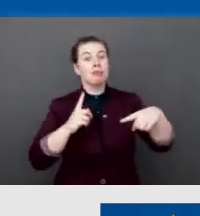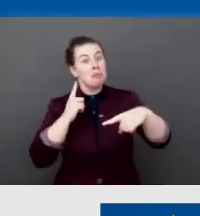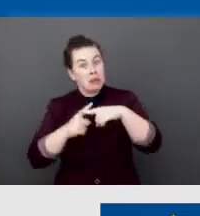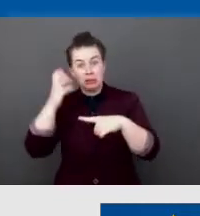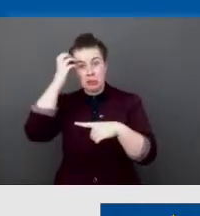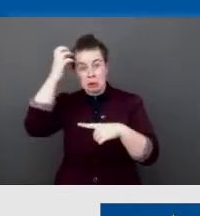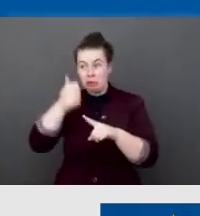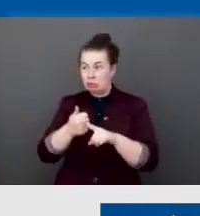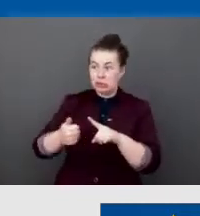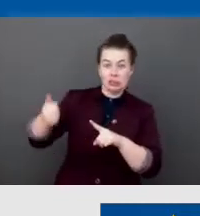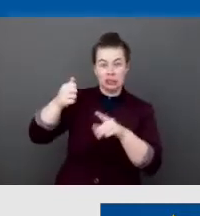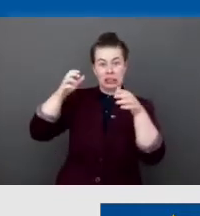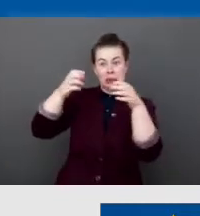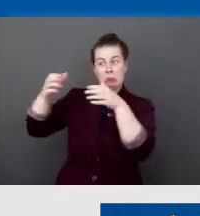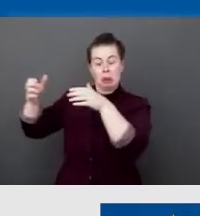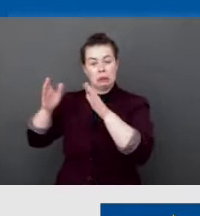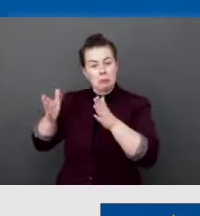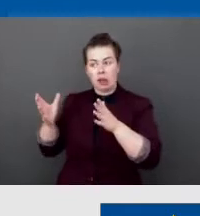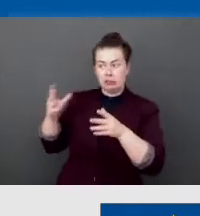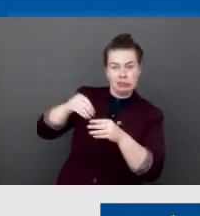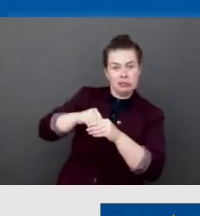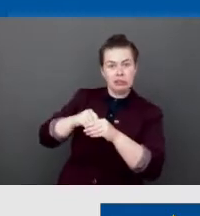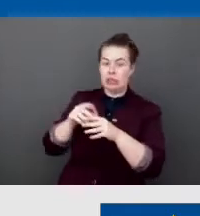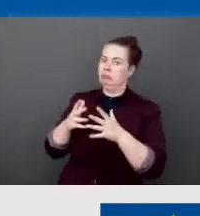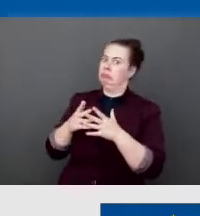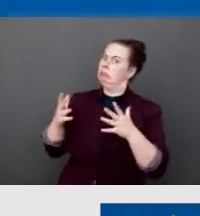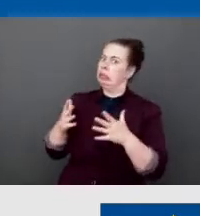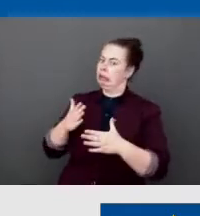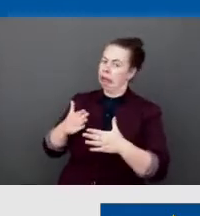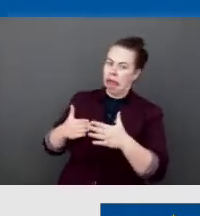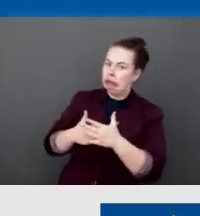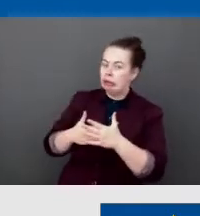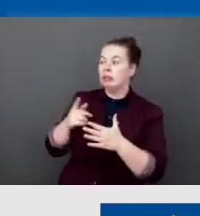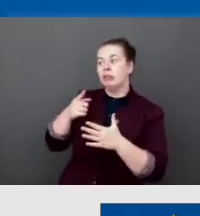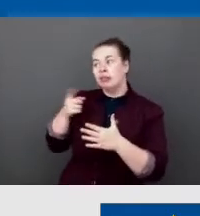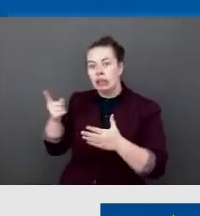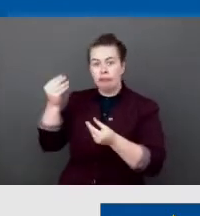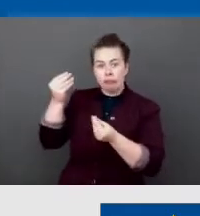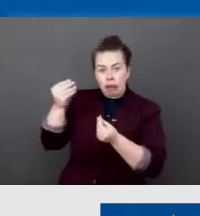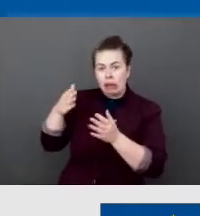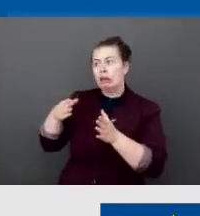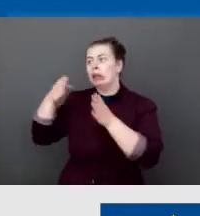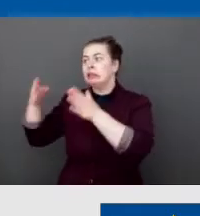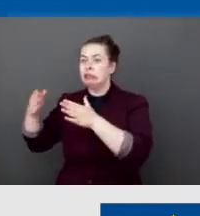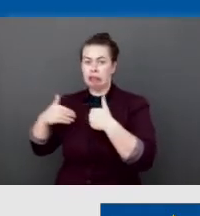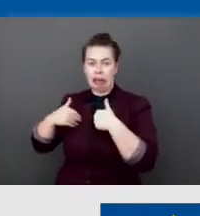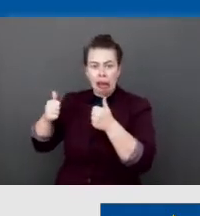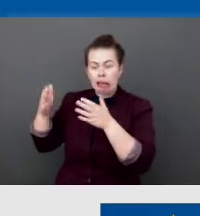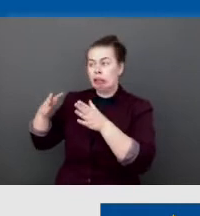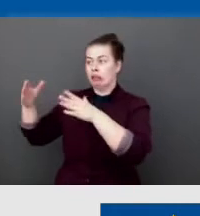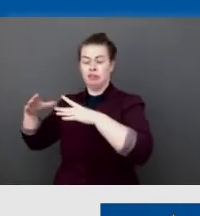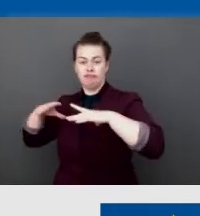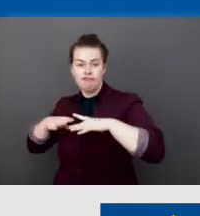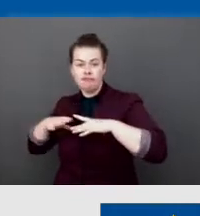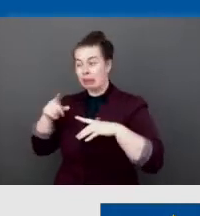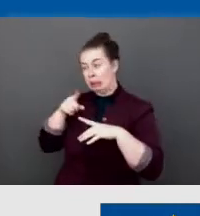bigger challenge. So you bring in Department of Economy and Department of Leisure activities, etc., because all of these